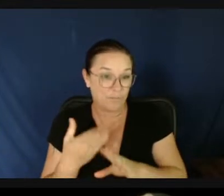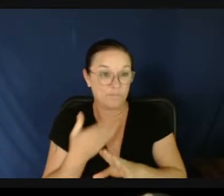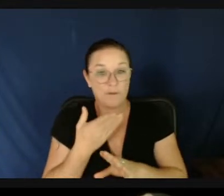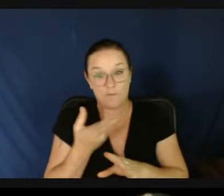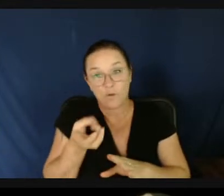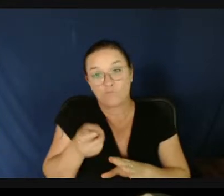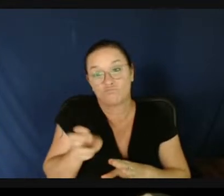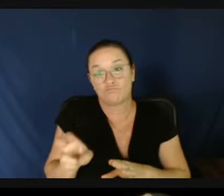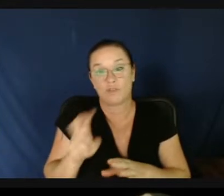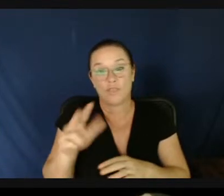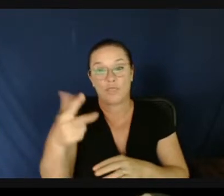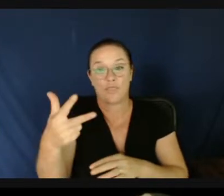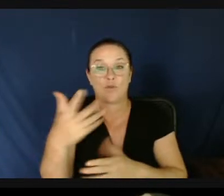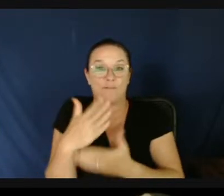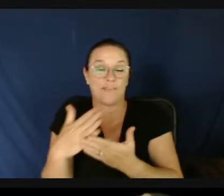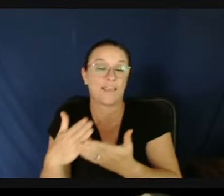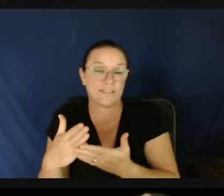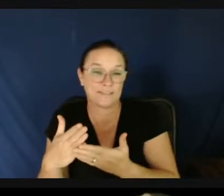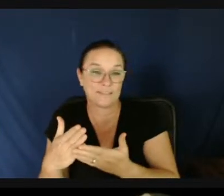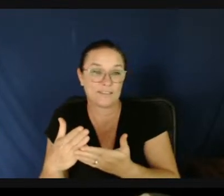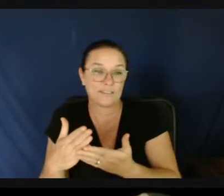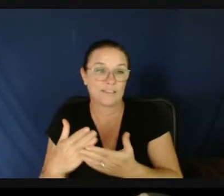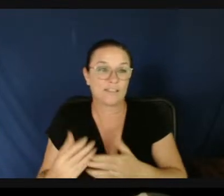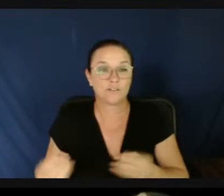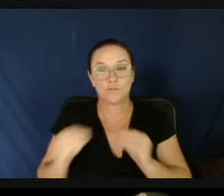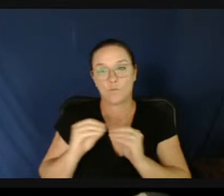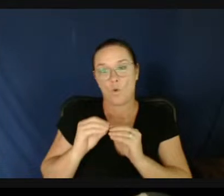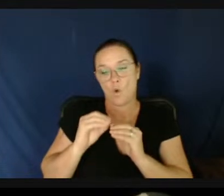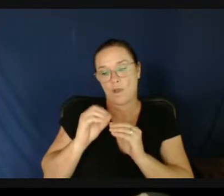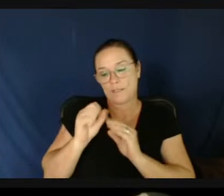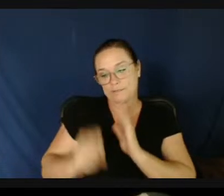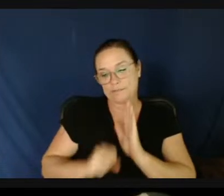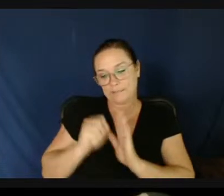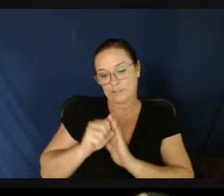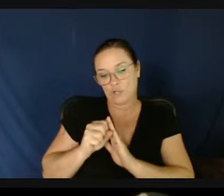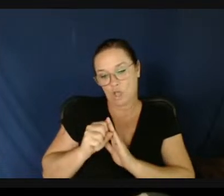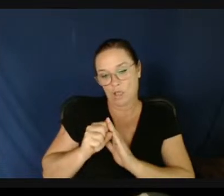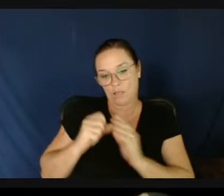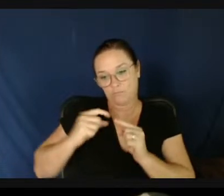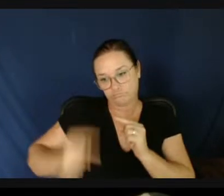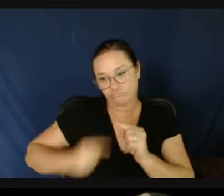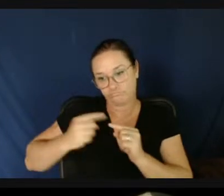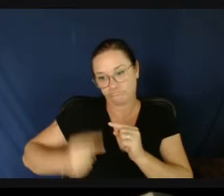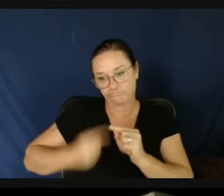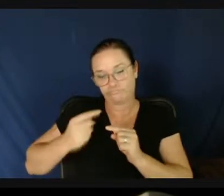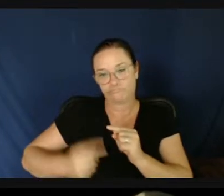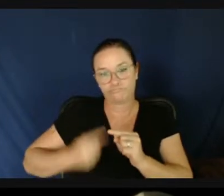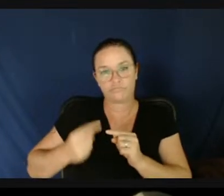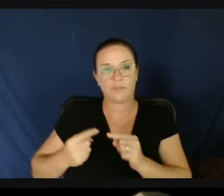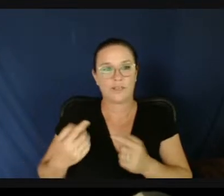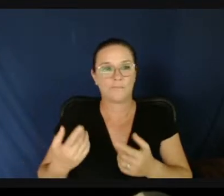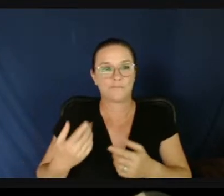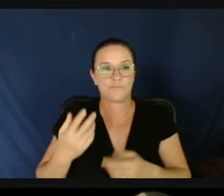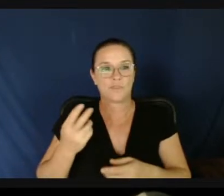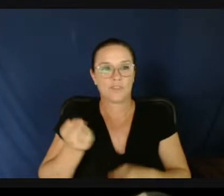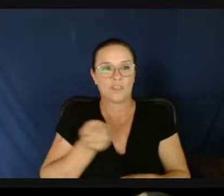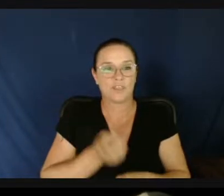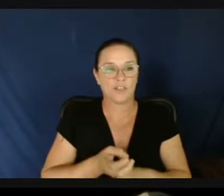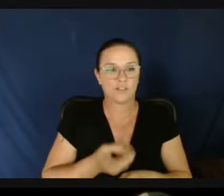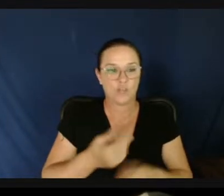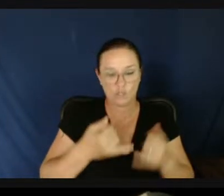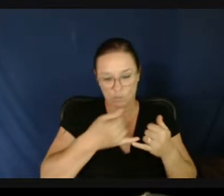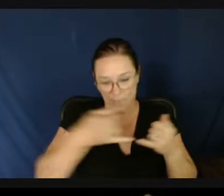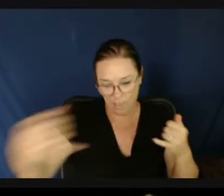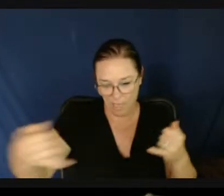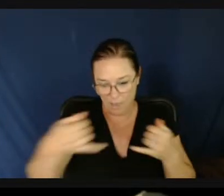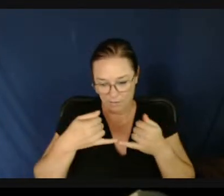into the third phase, which is that more seasonal. It's hard to be like, draw a line in the sand and be like, oh, this is when it started and this is